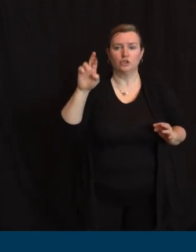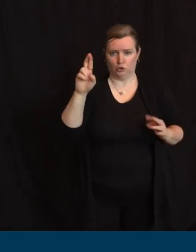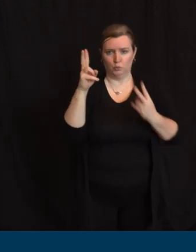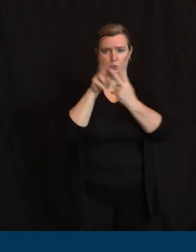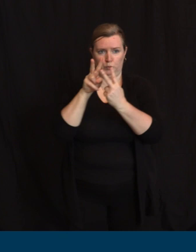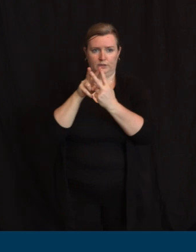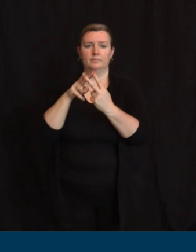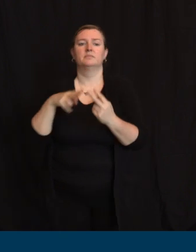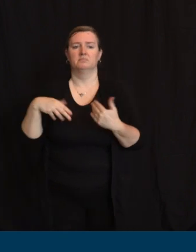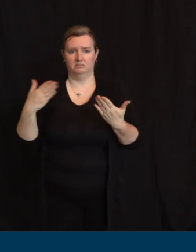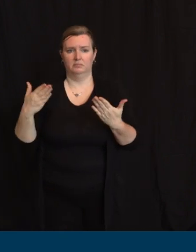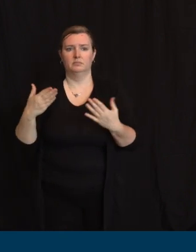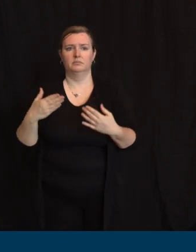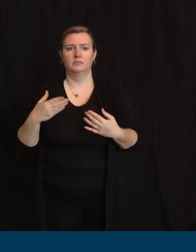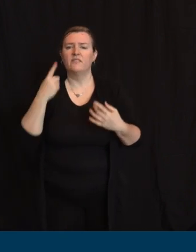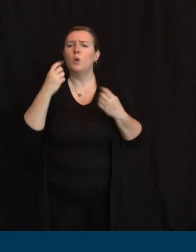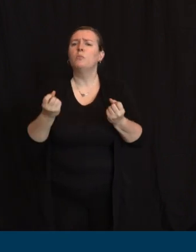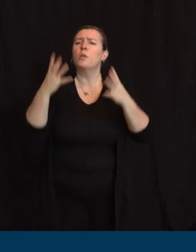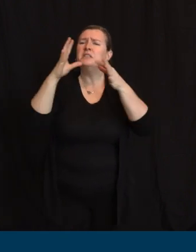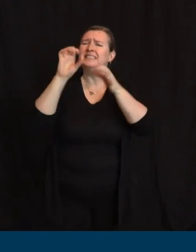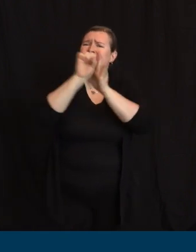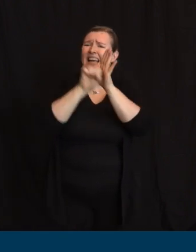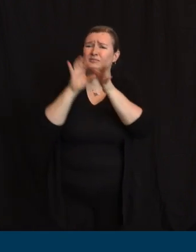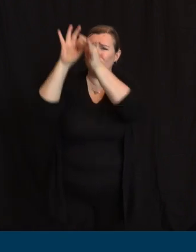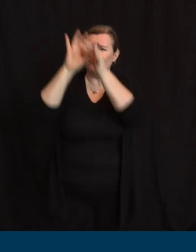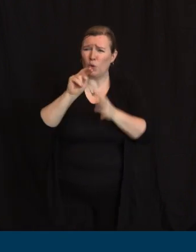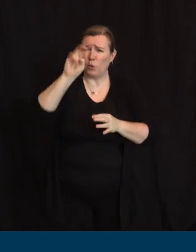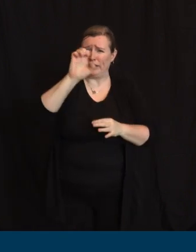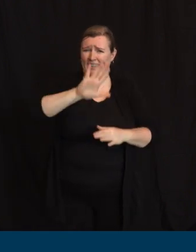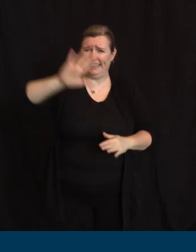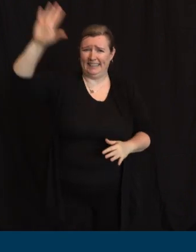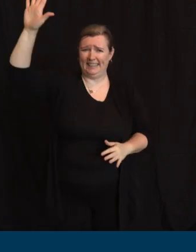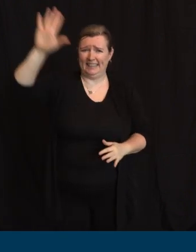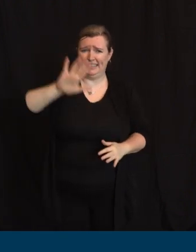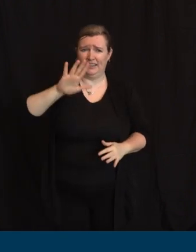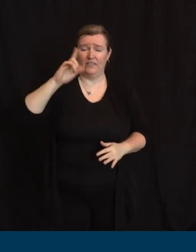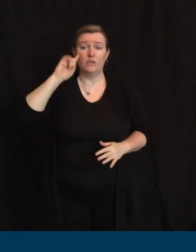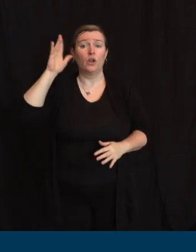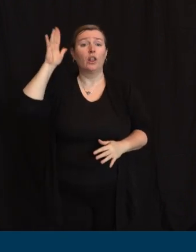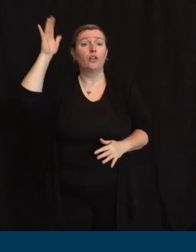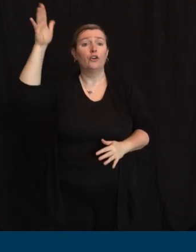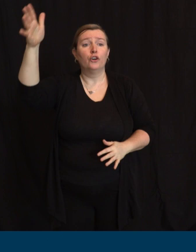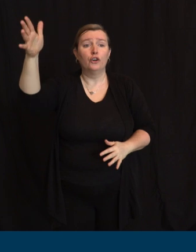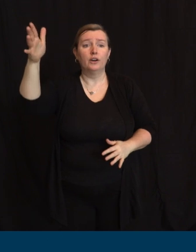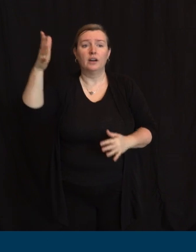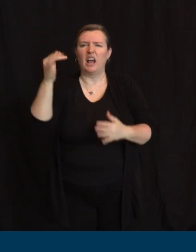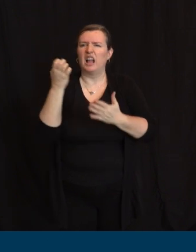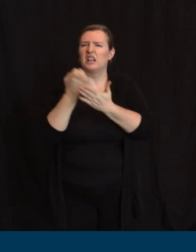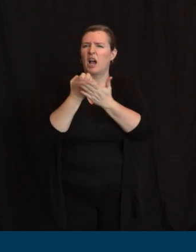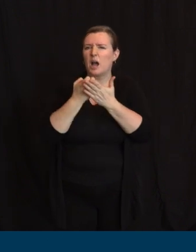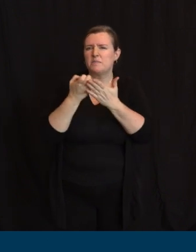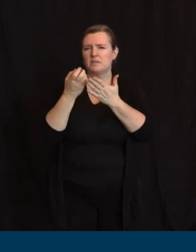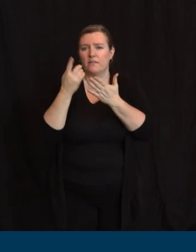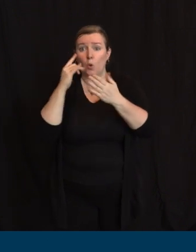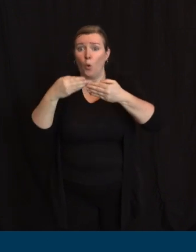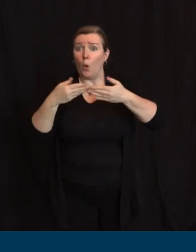established to help lead and coordinate our efforts regarding the eventual reopening of our states and